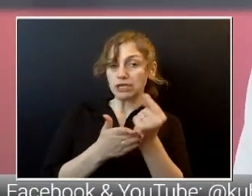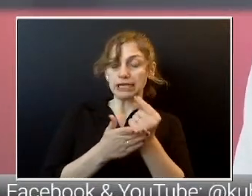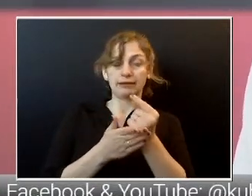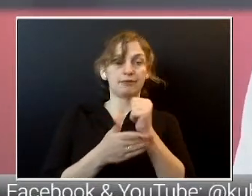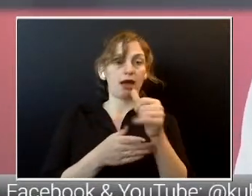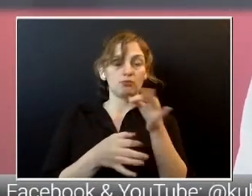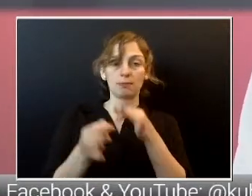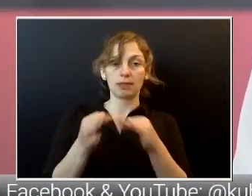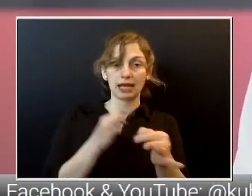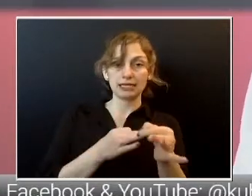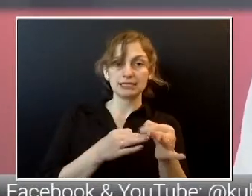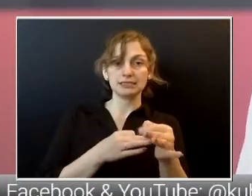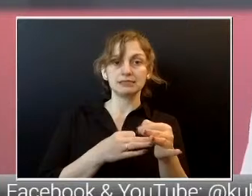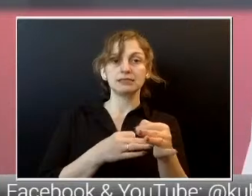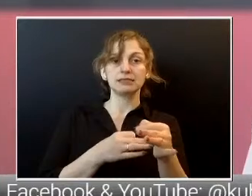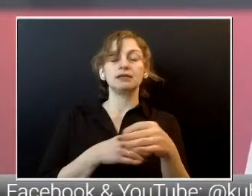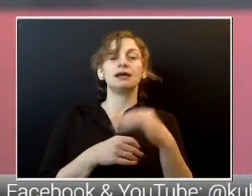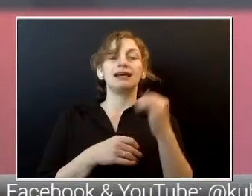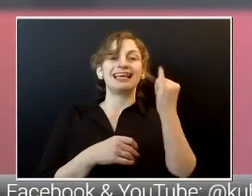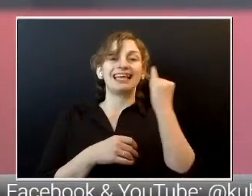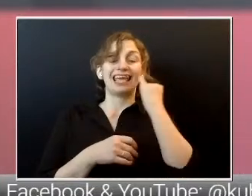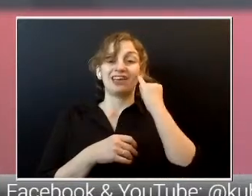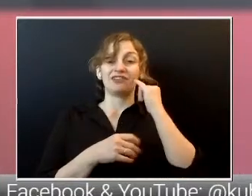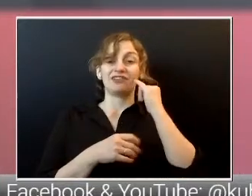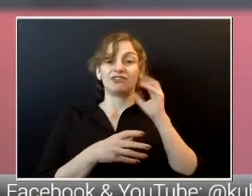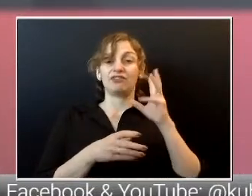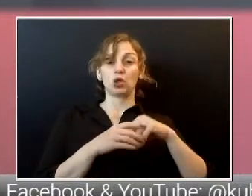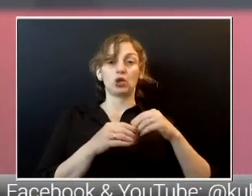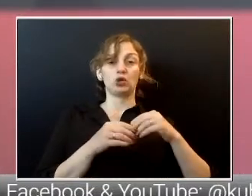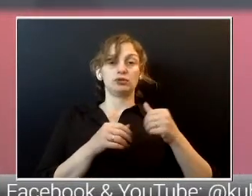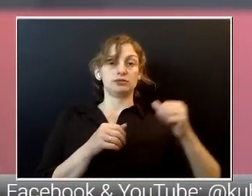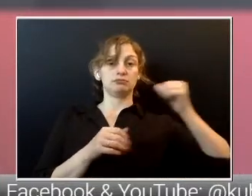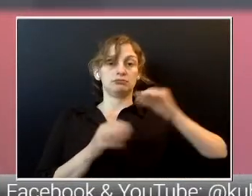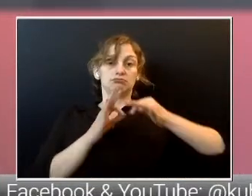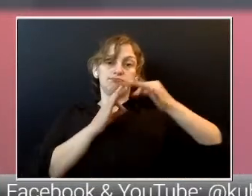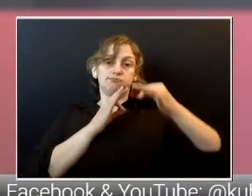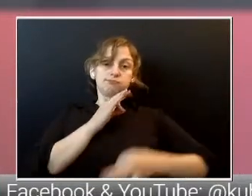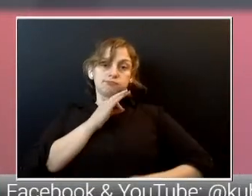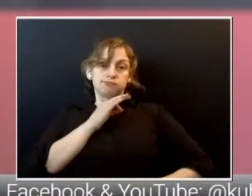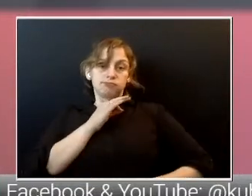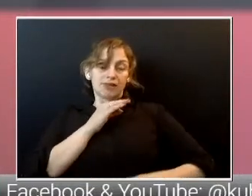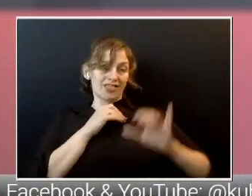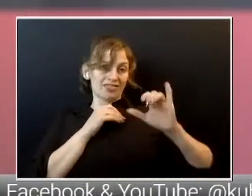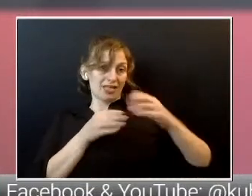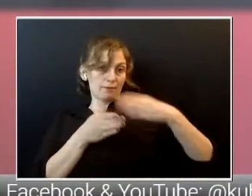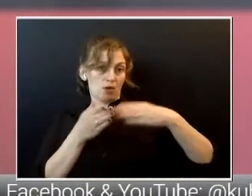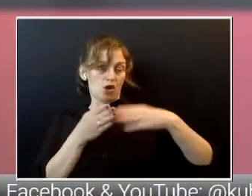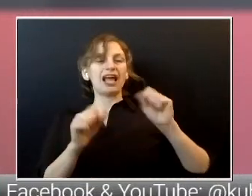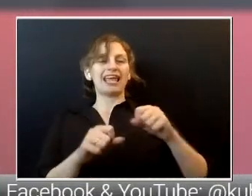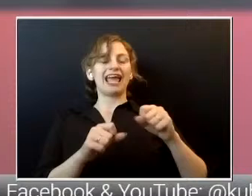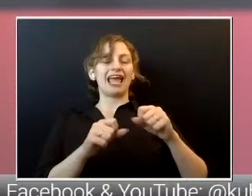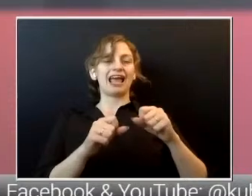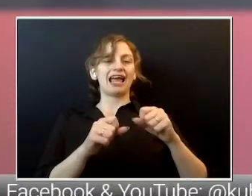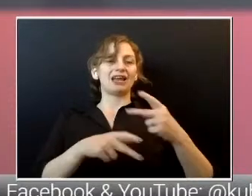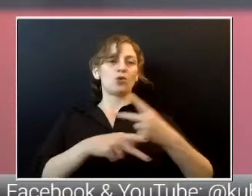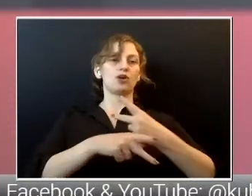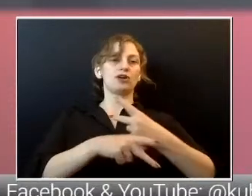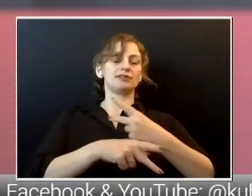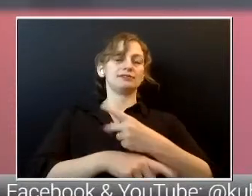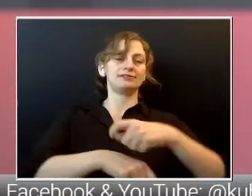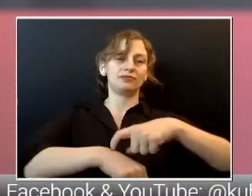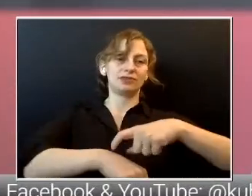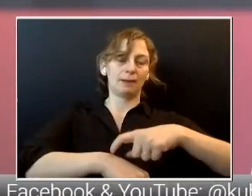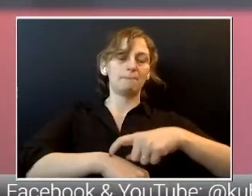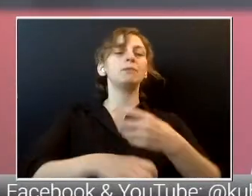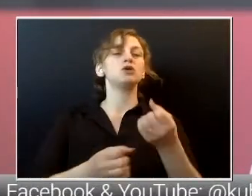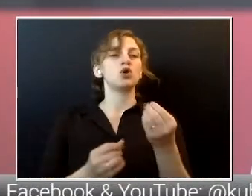can enlarge with time. So Cindy had regular CAT scans for several years after the surgery.